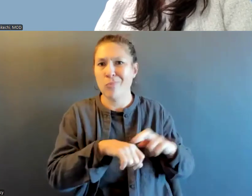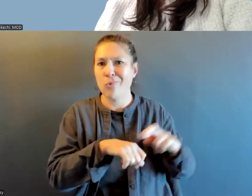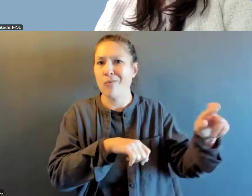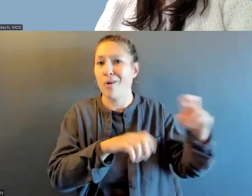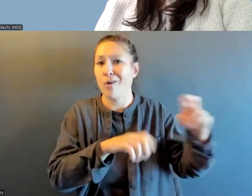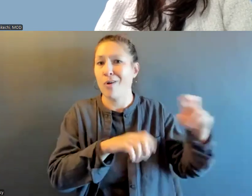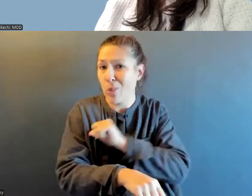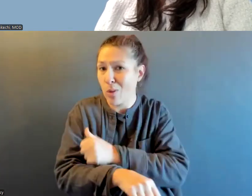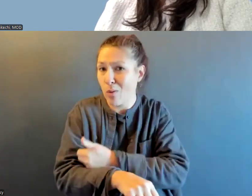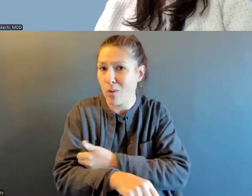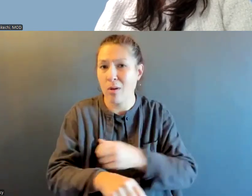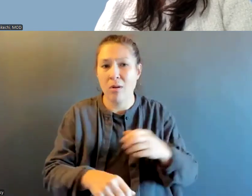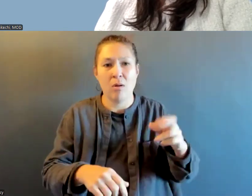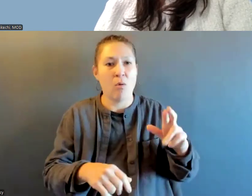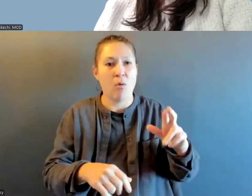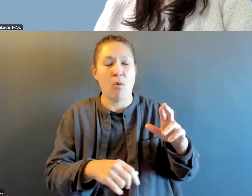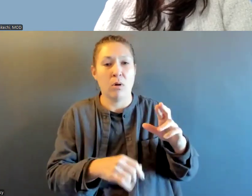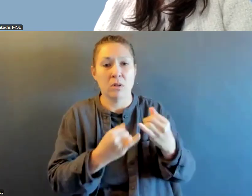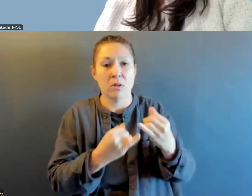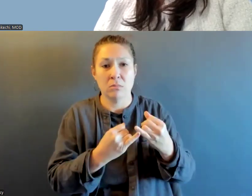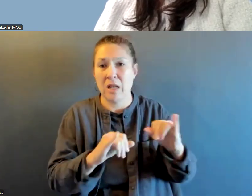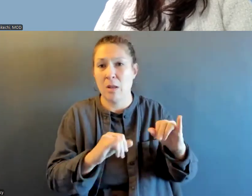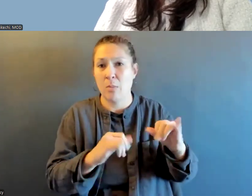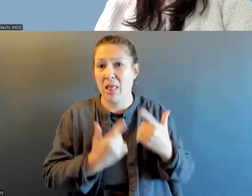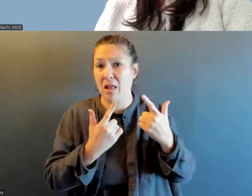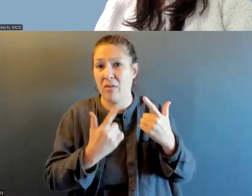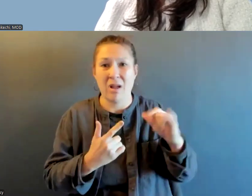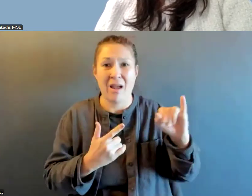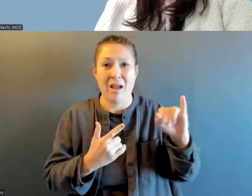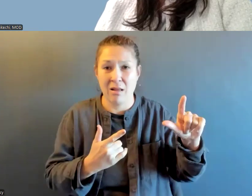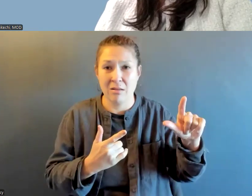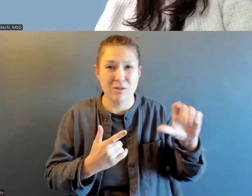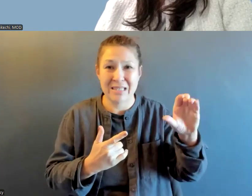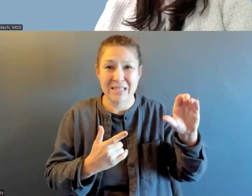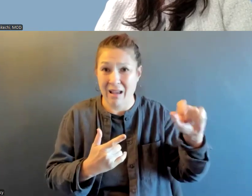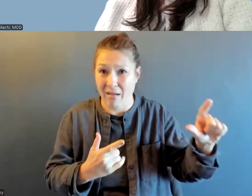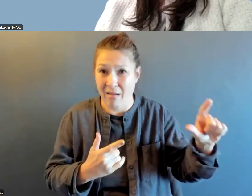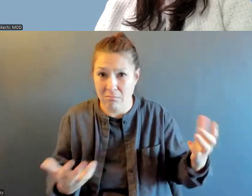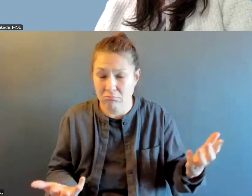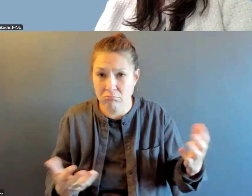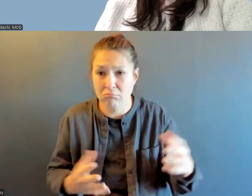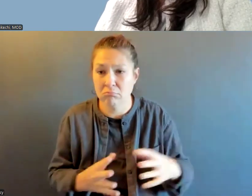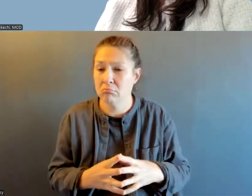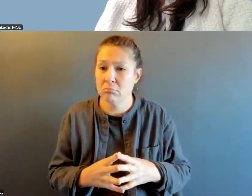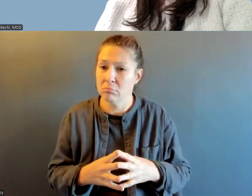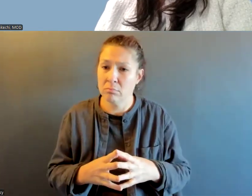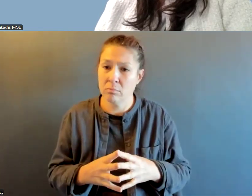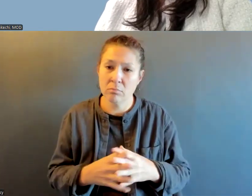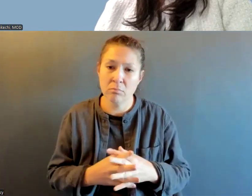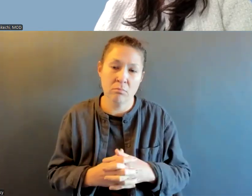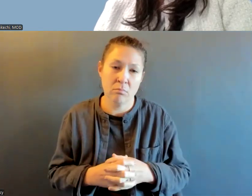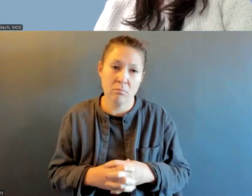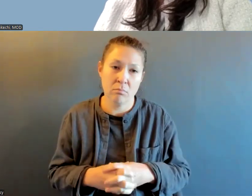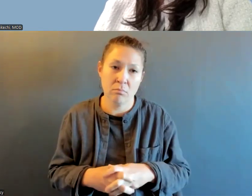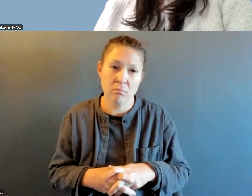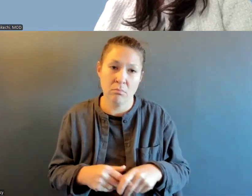also refer them to the local Center for Independent Living to kind of have that discussion on what their concerns are, or leave the person there.